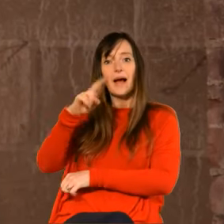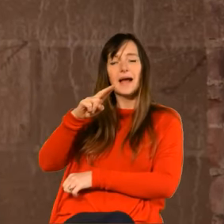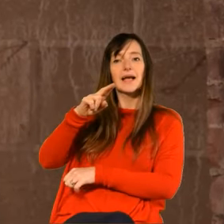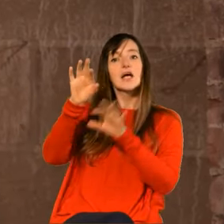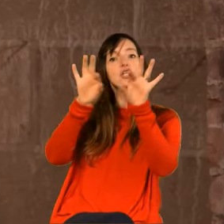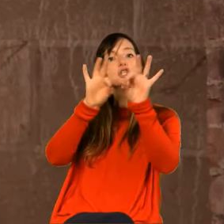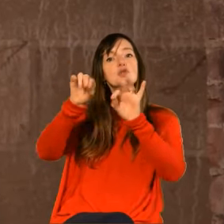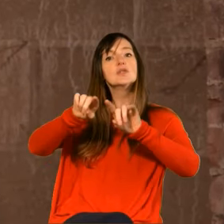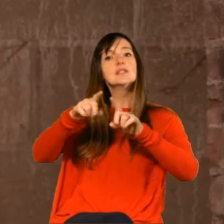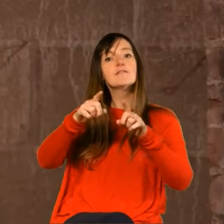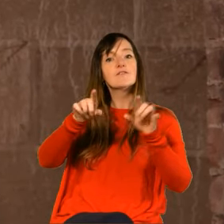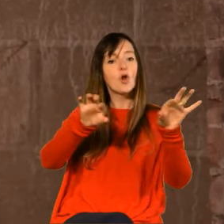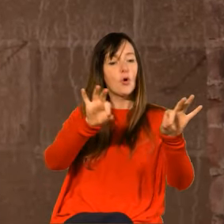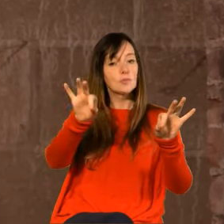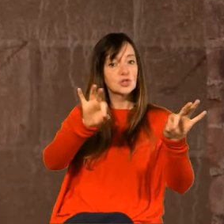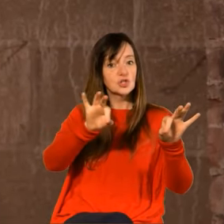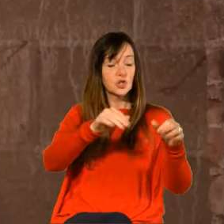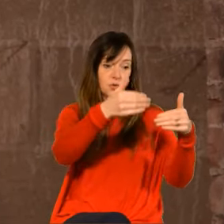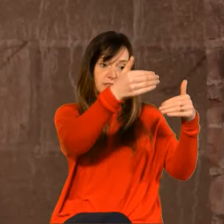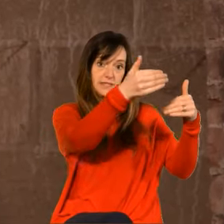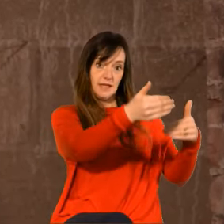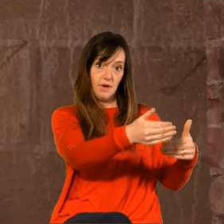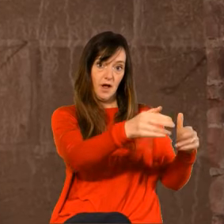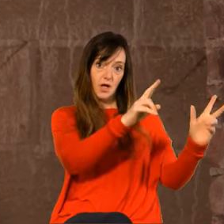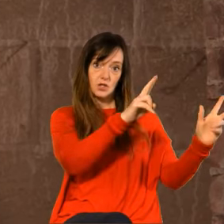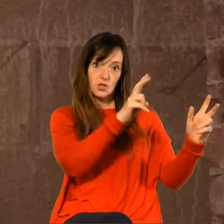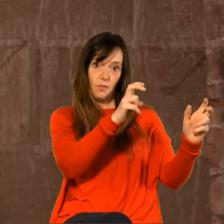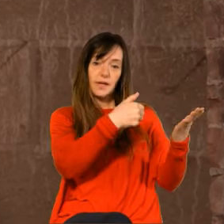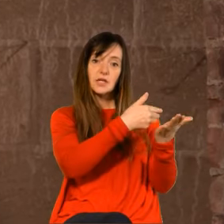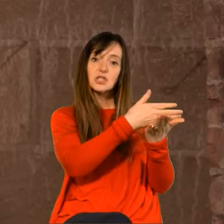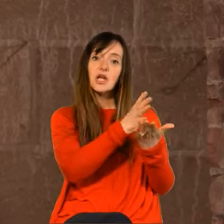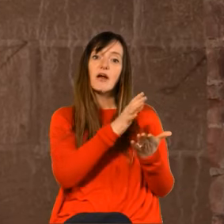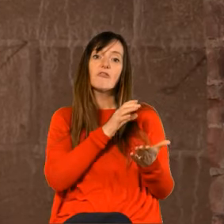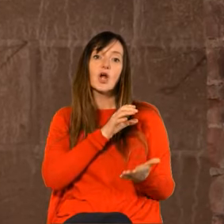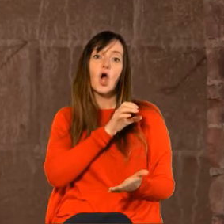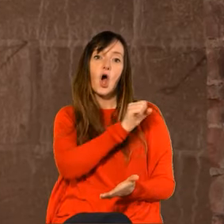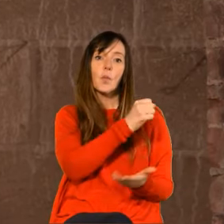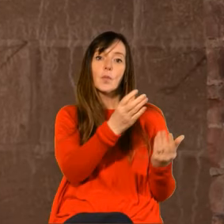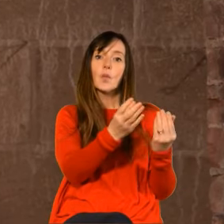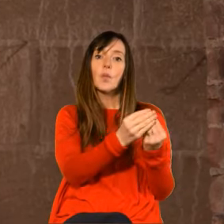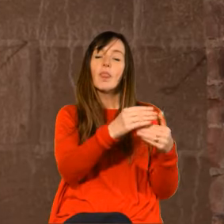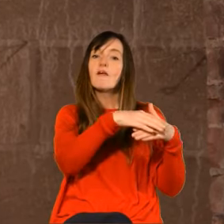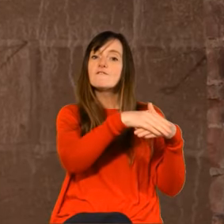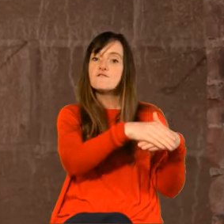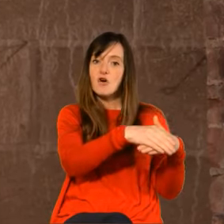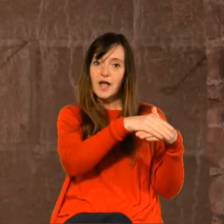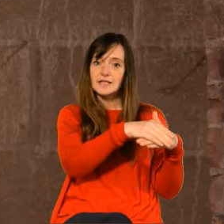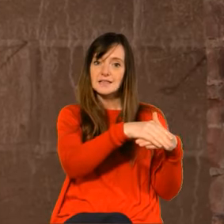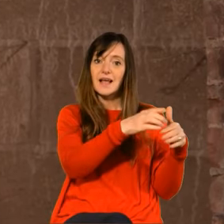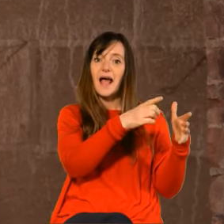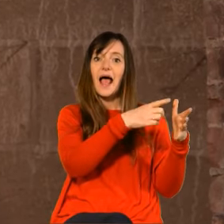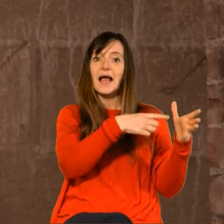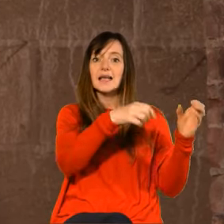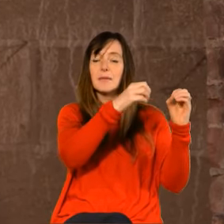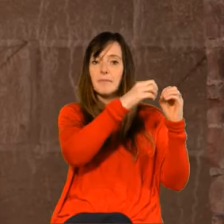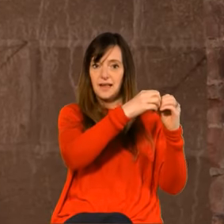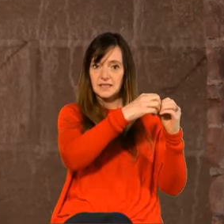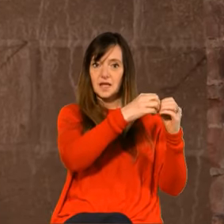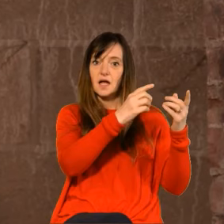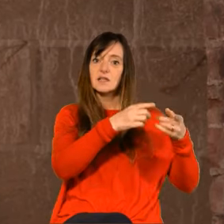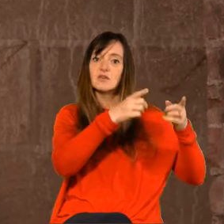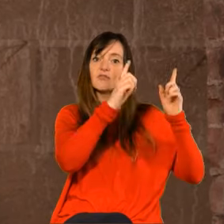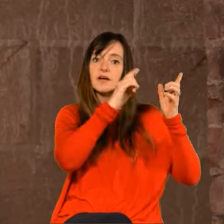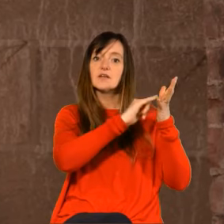with us here for our seminar, which today is on the topic of sharing hope with our friends. It's by Andy Bannister, Director